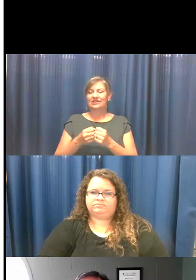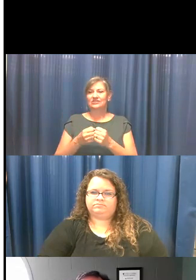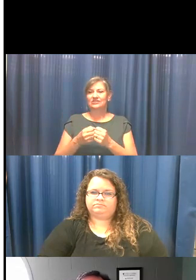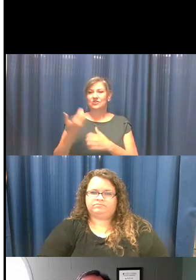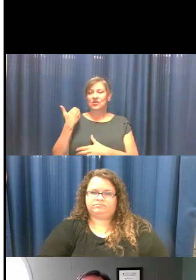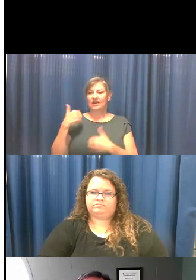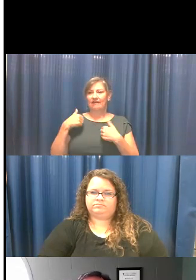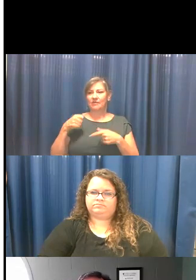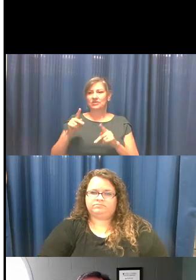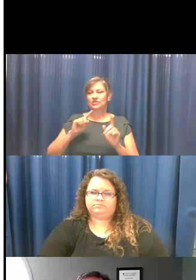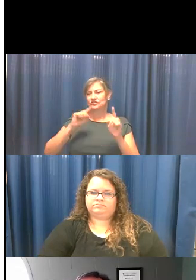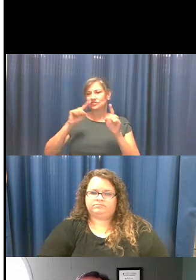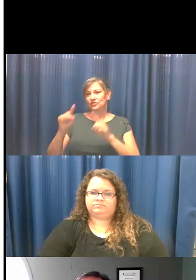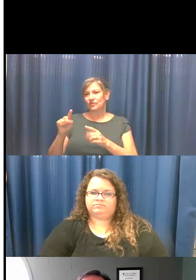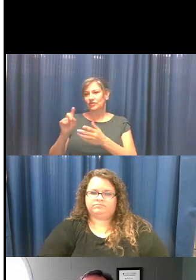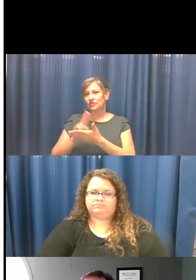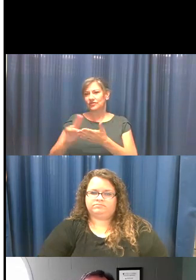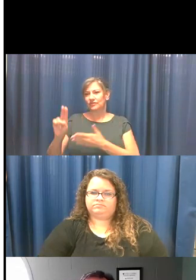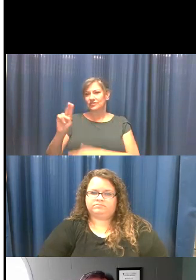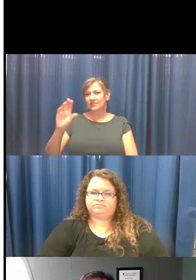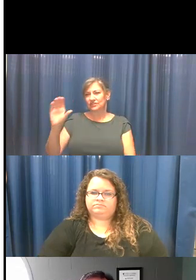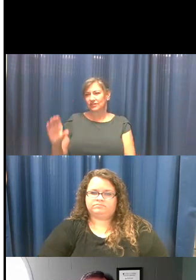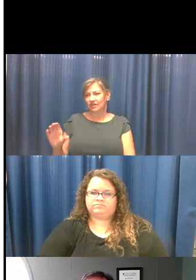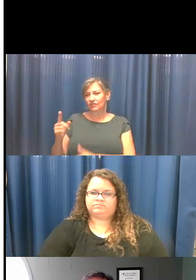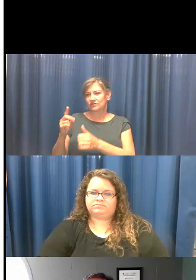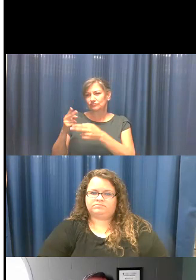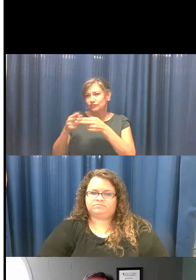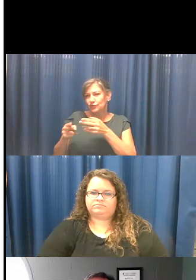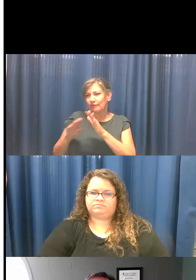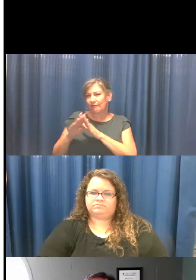opportunity to go to the University of Chicago for a short professional